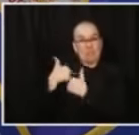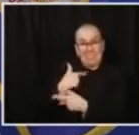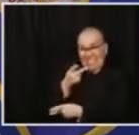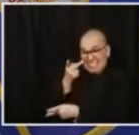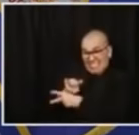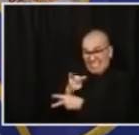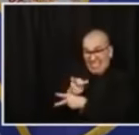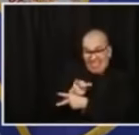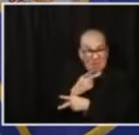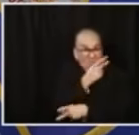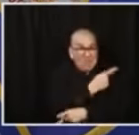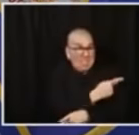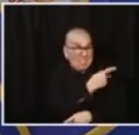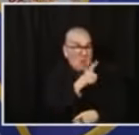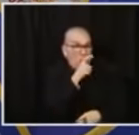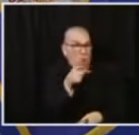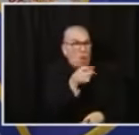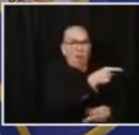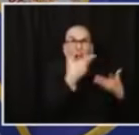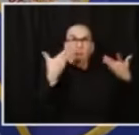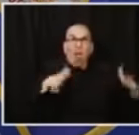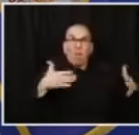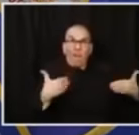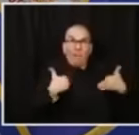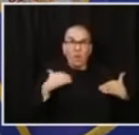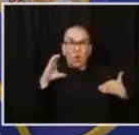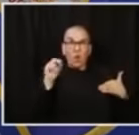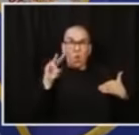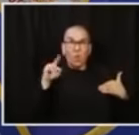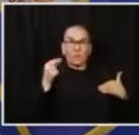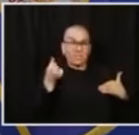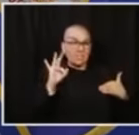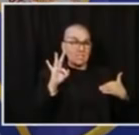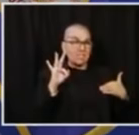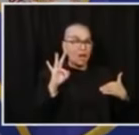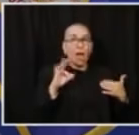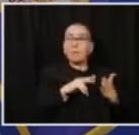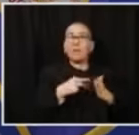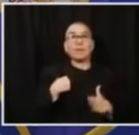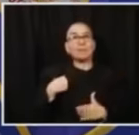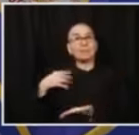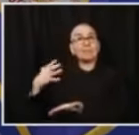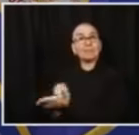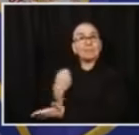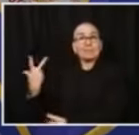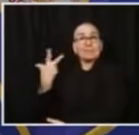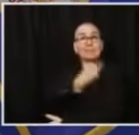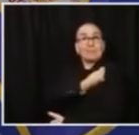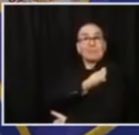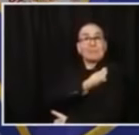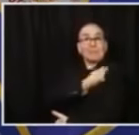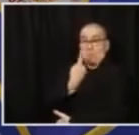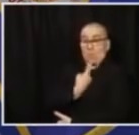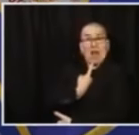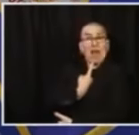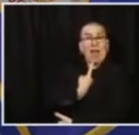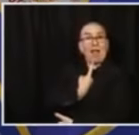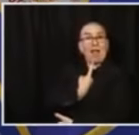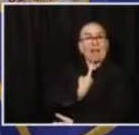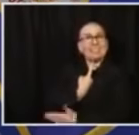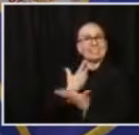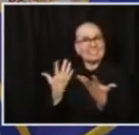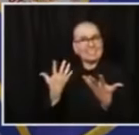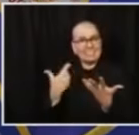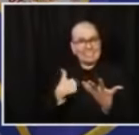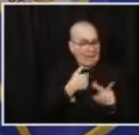we are maximizing that multiplier effect. Additionally, long-term care facility residents are at high risk of severe disease and death